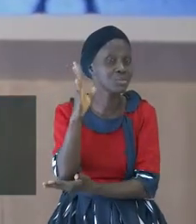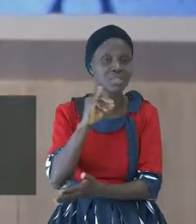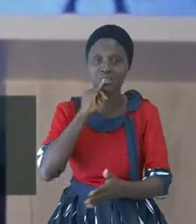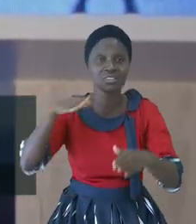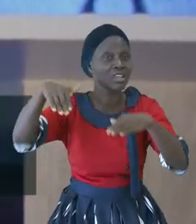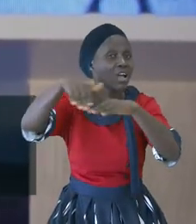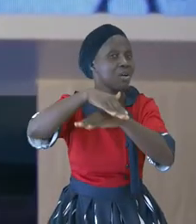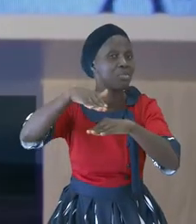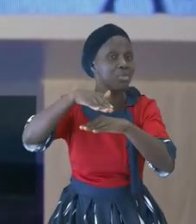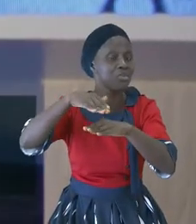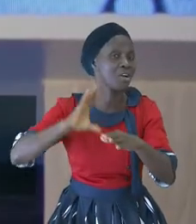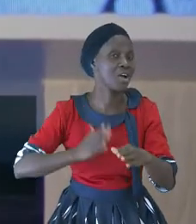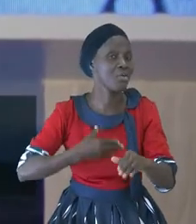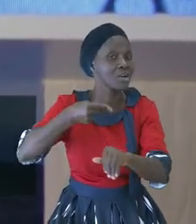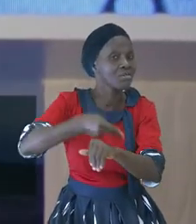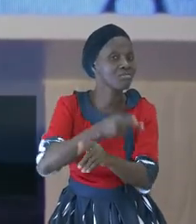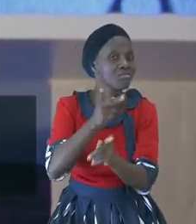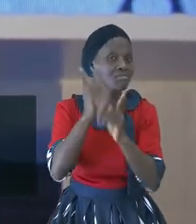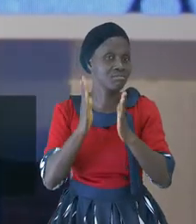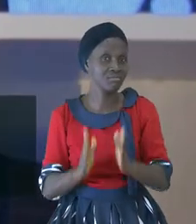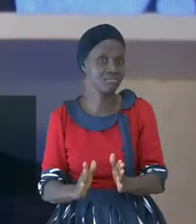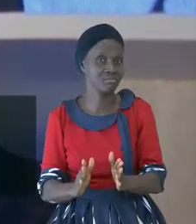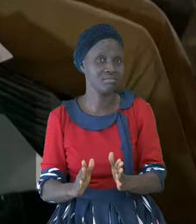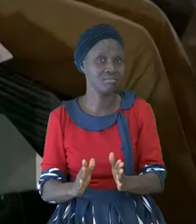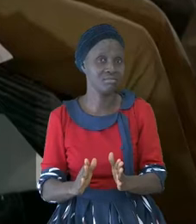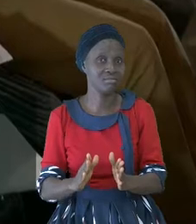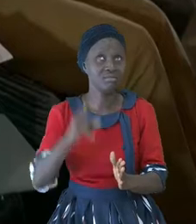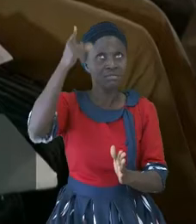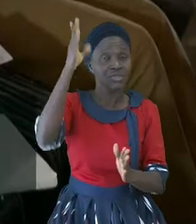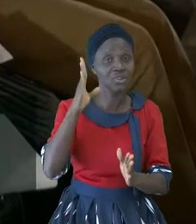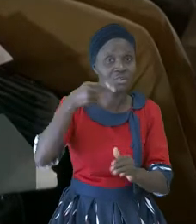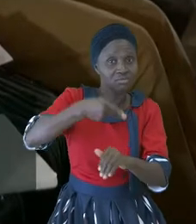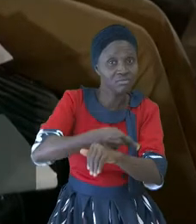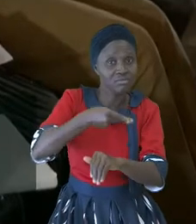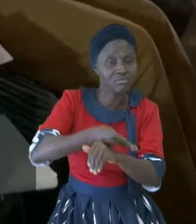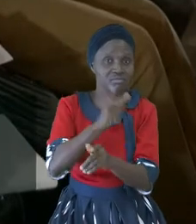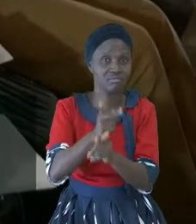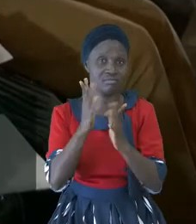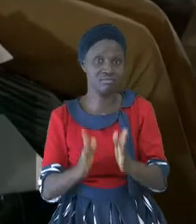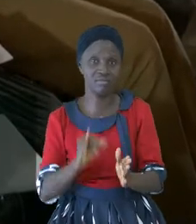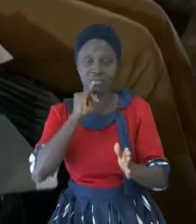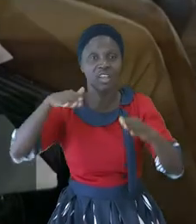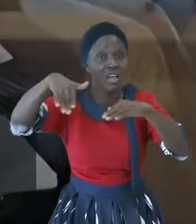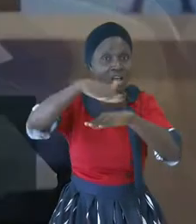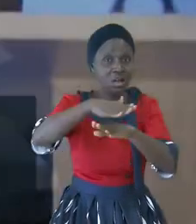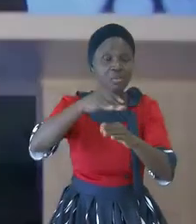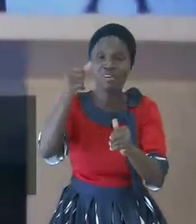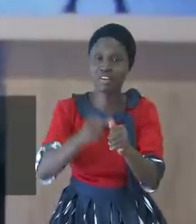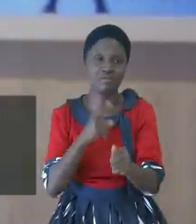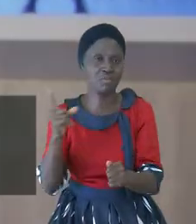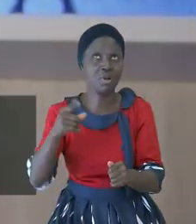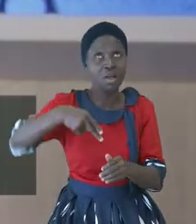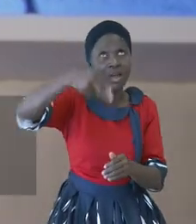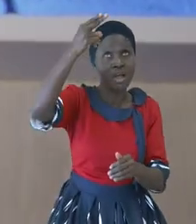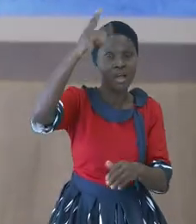above our shepherd. He is above everyone. He is higher than the highest. And no